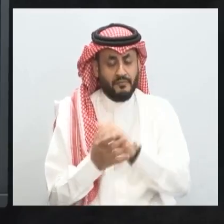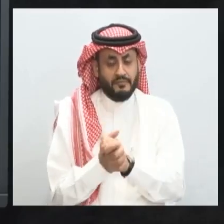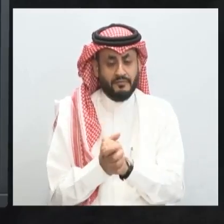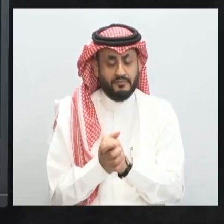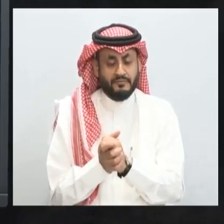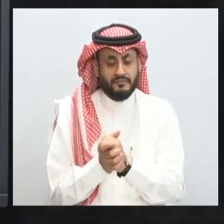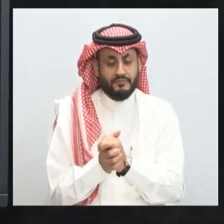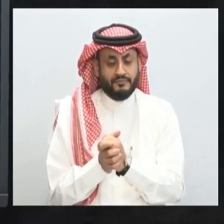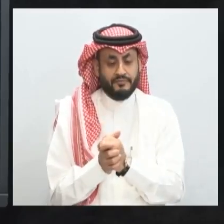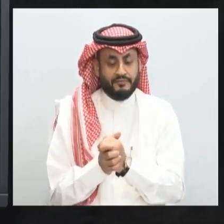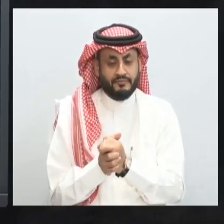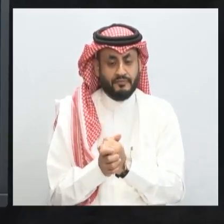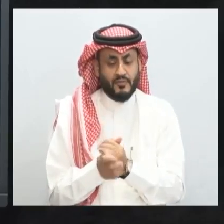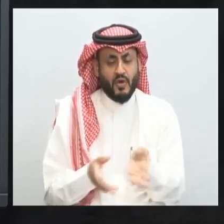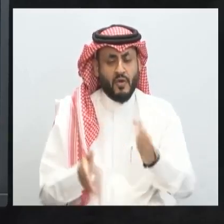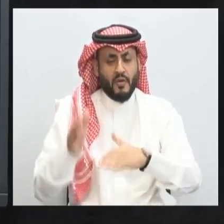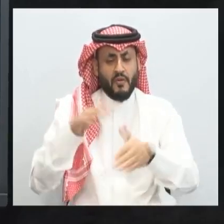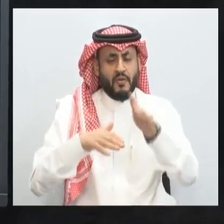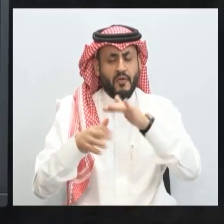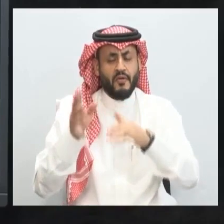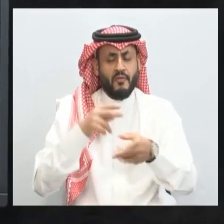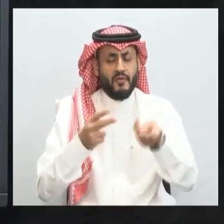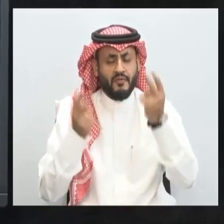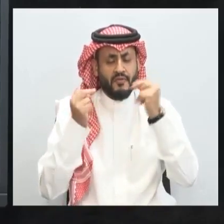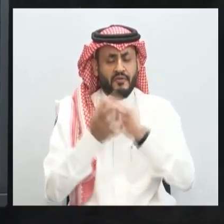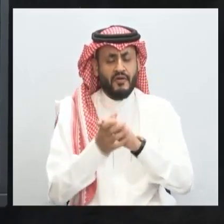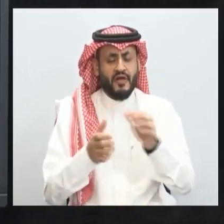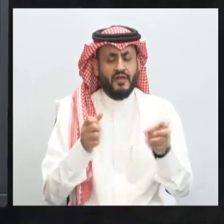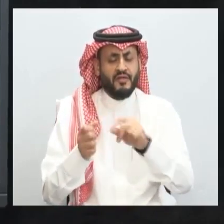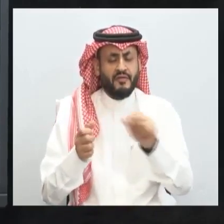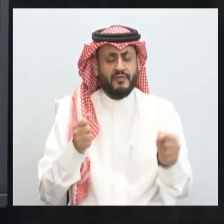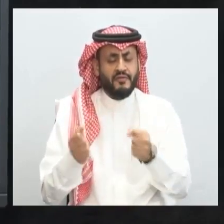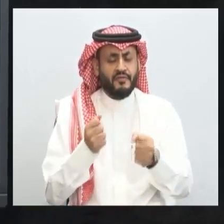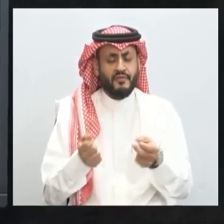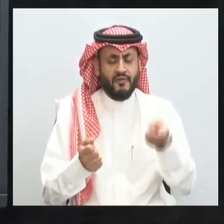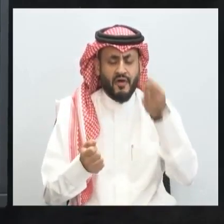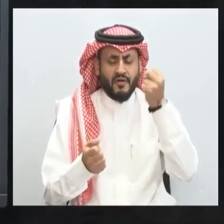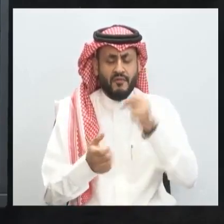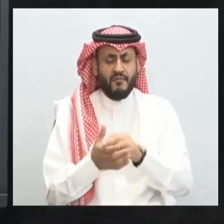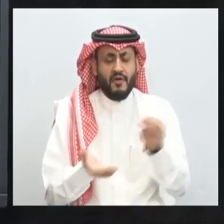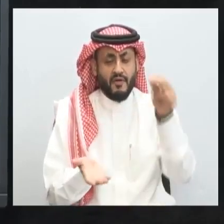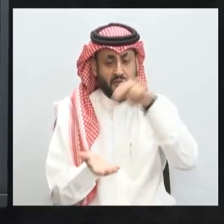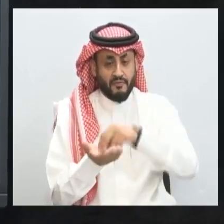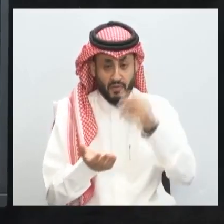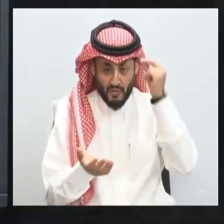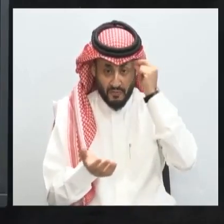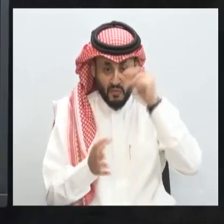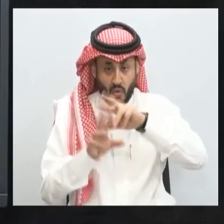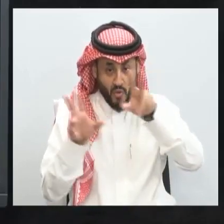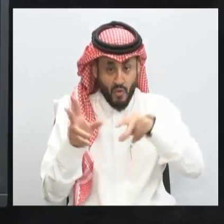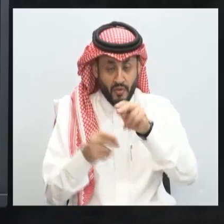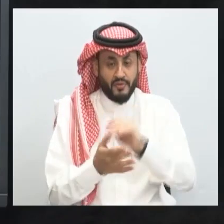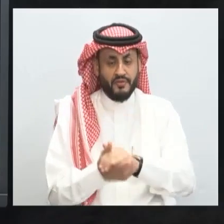took and enrich our information just to revise and to recall and to make sure that all the information that we